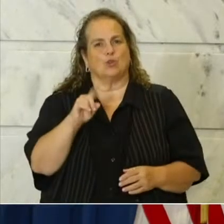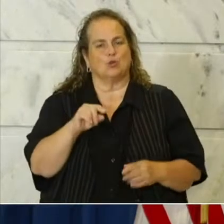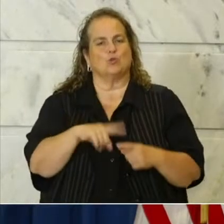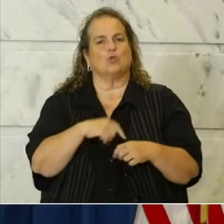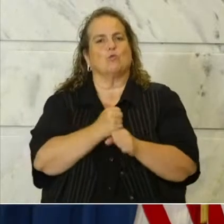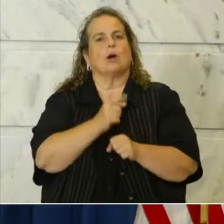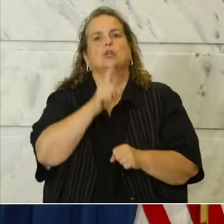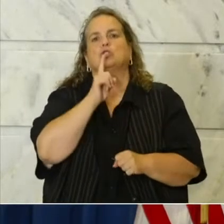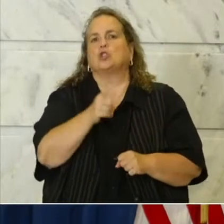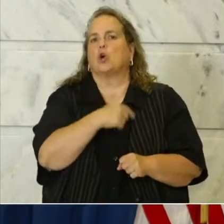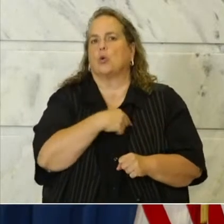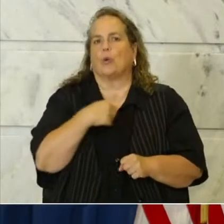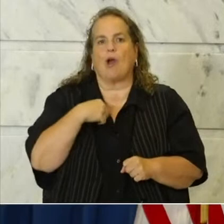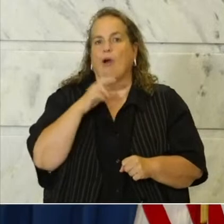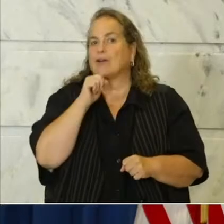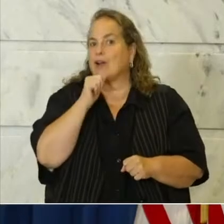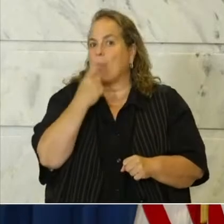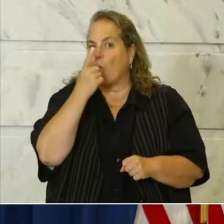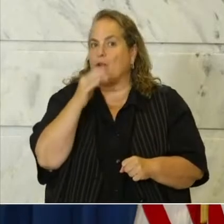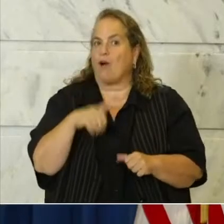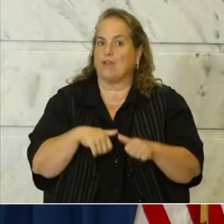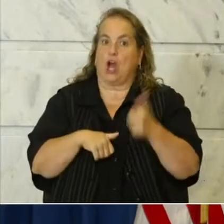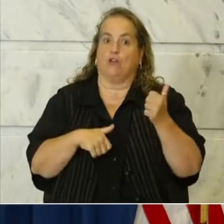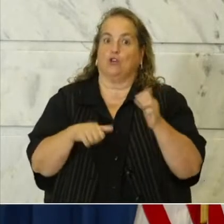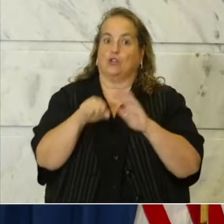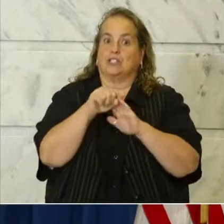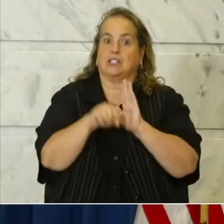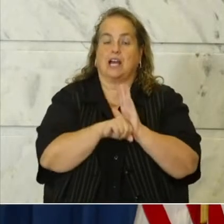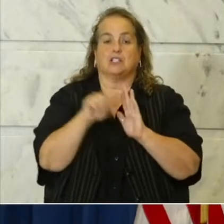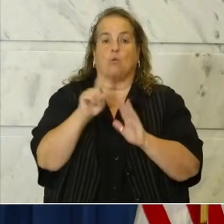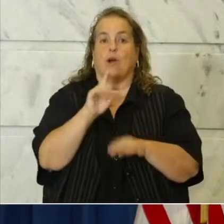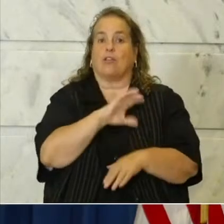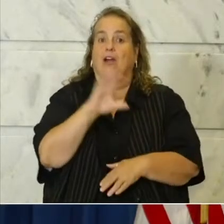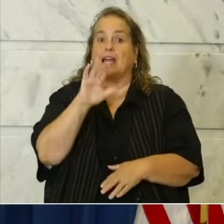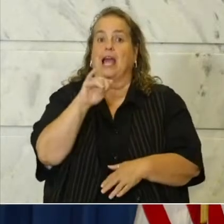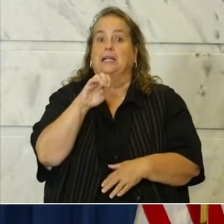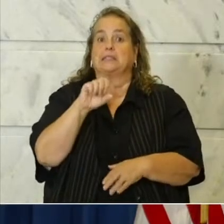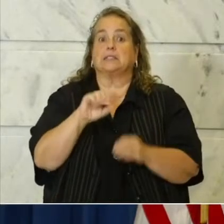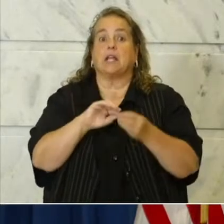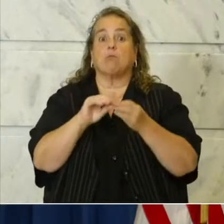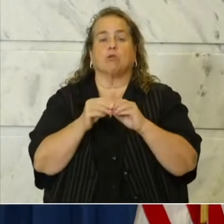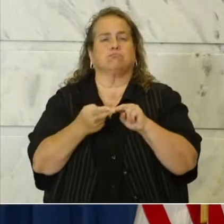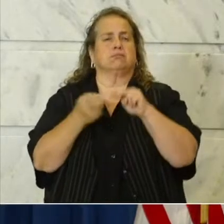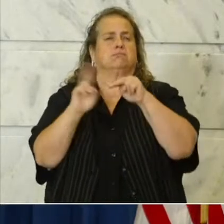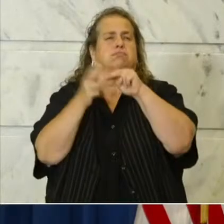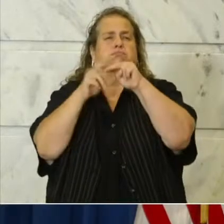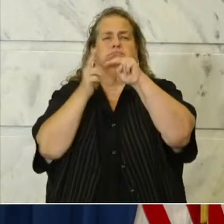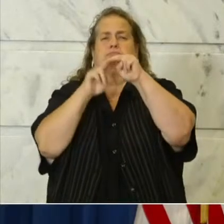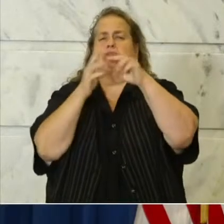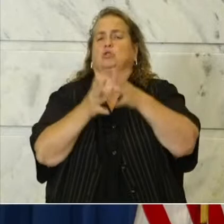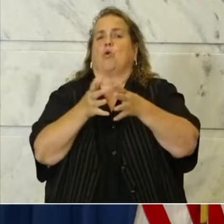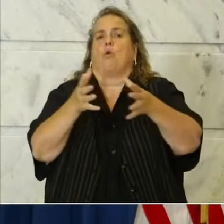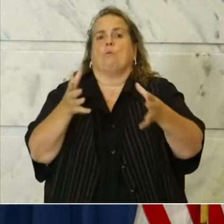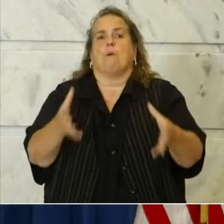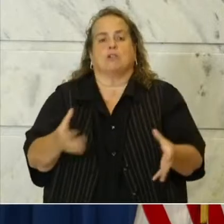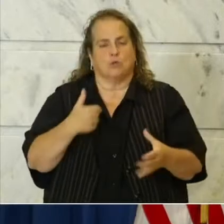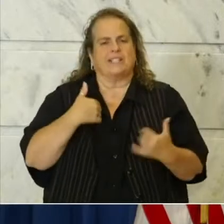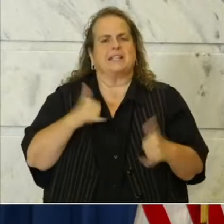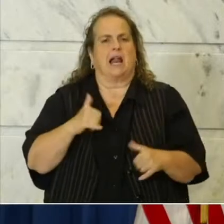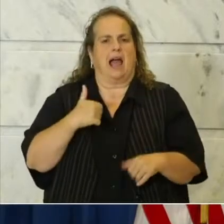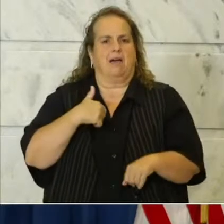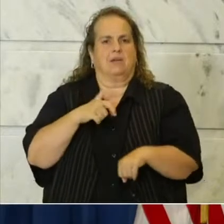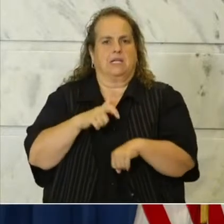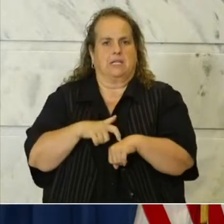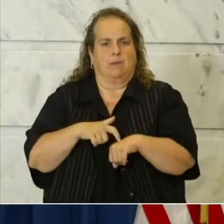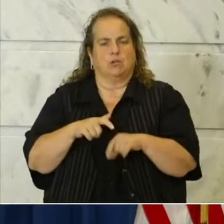are not one of these other states where their cases are exploding and we still have time to act, but we got to know